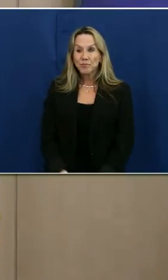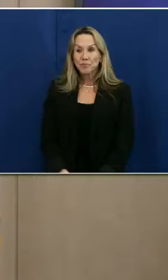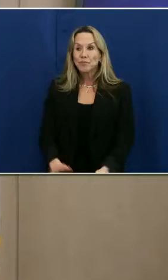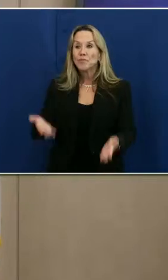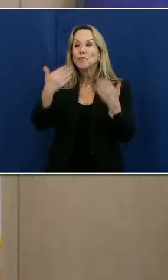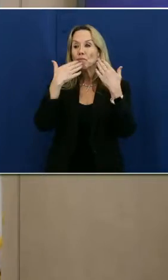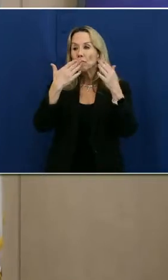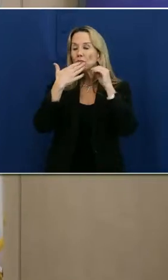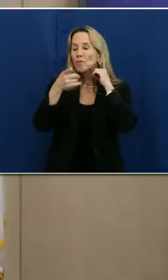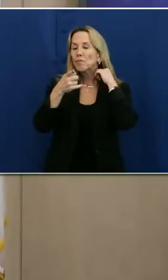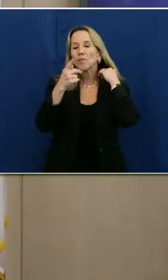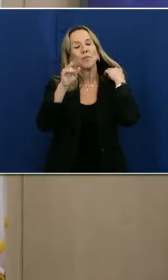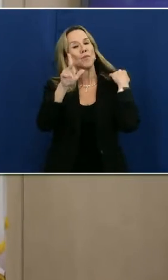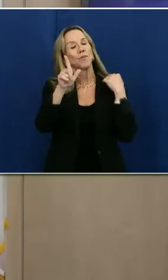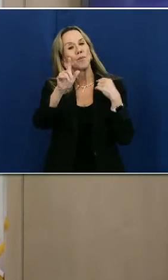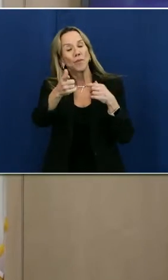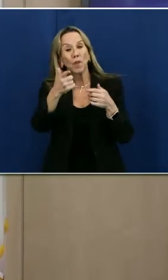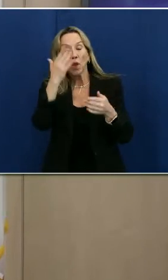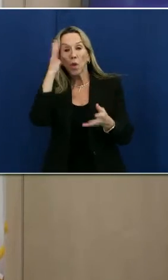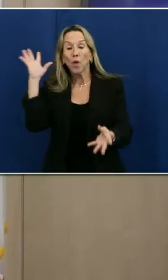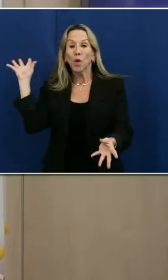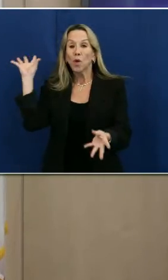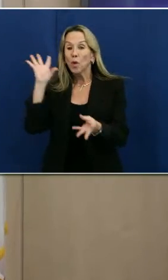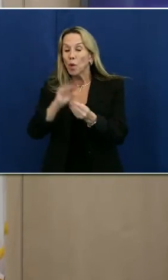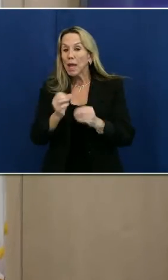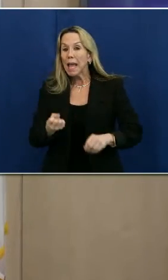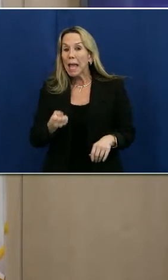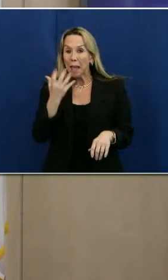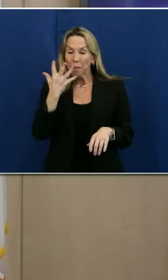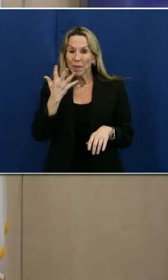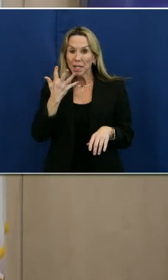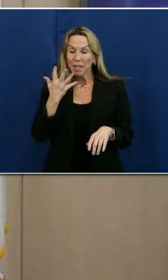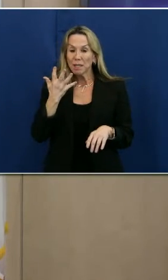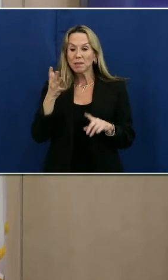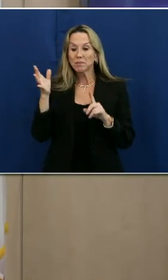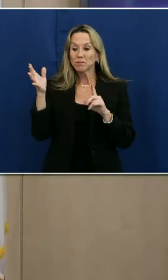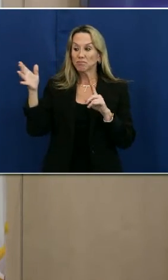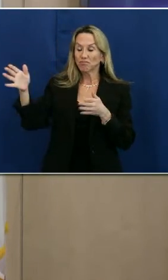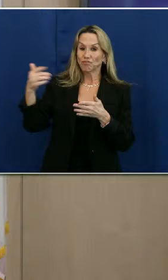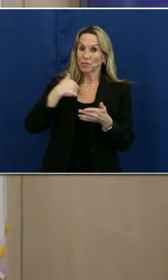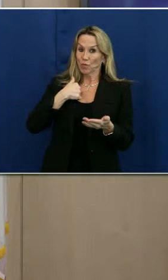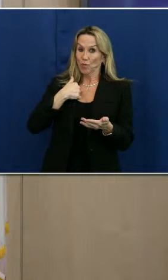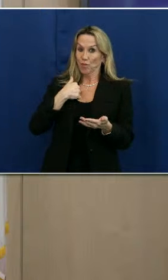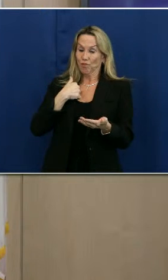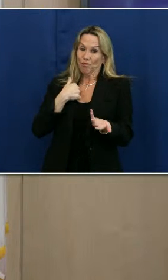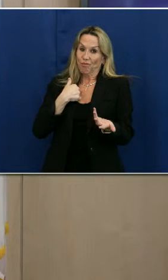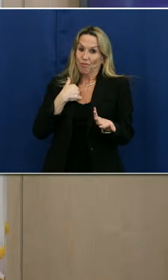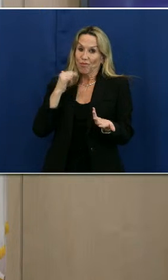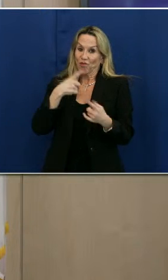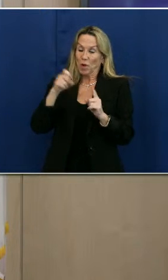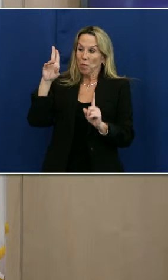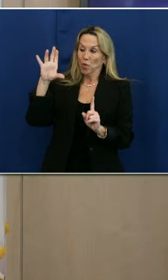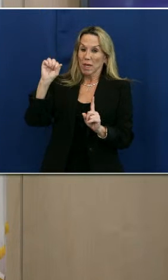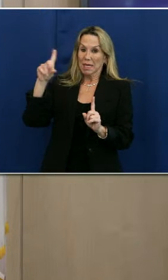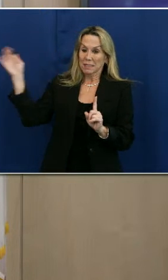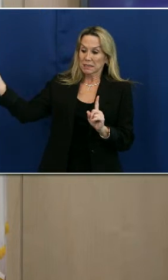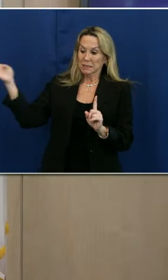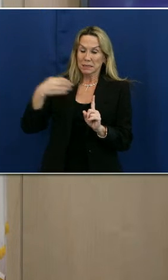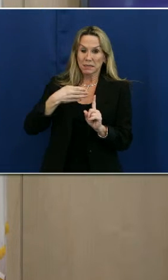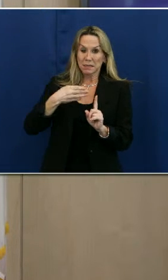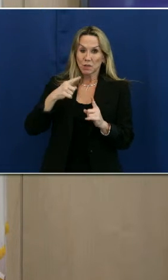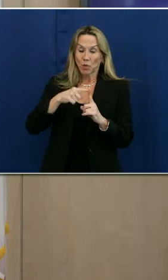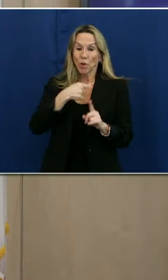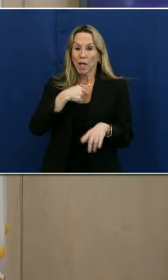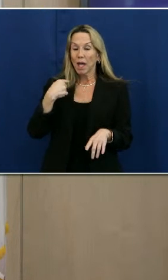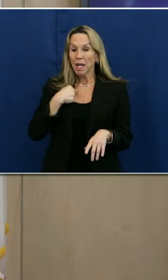Thanks for that question, Paul. The total number of cases that have been referred to us by UCSD in terms of